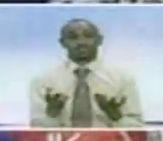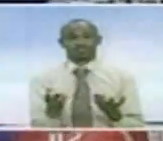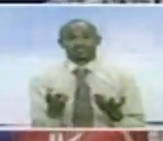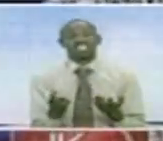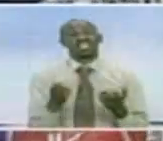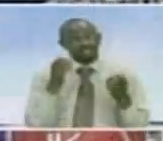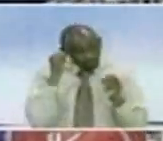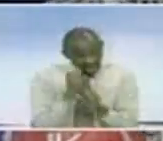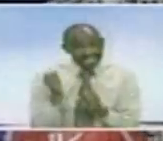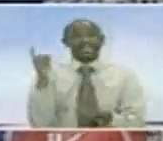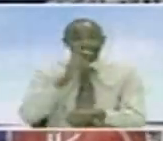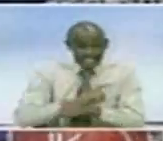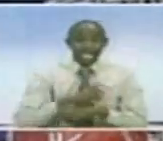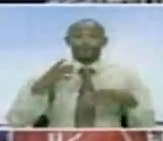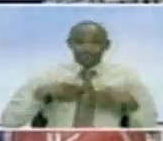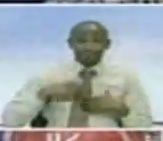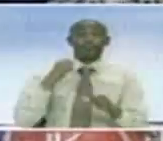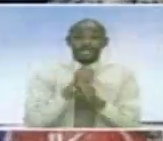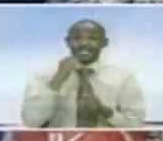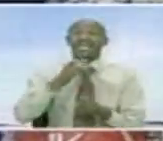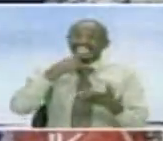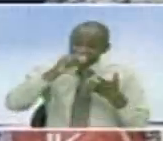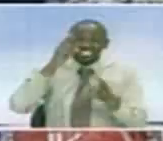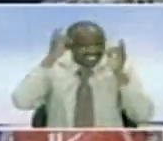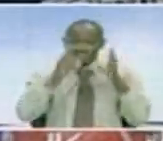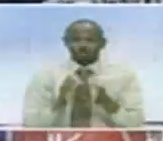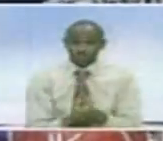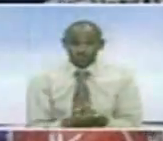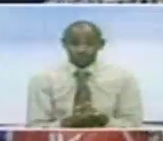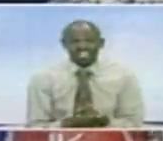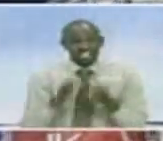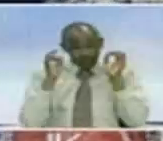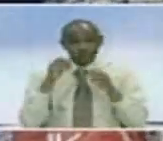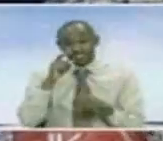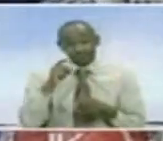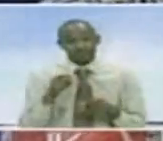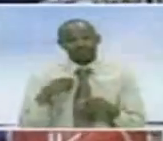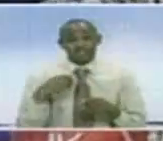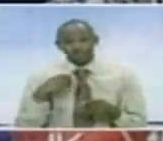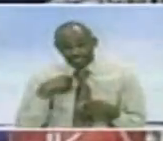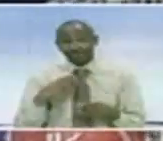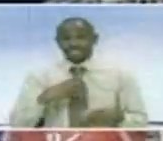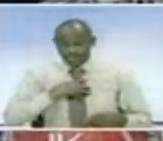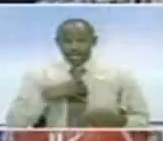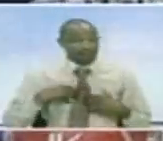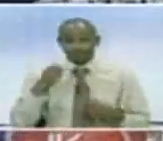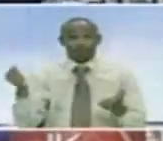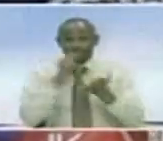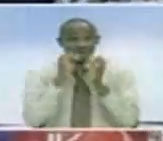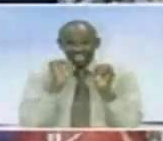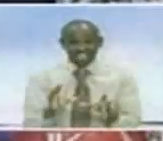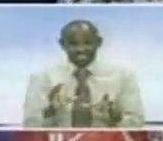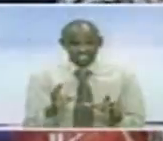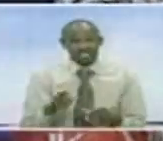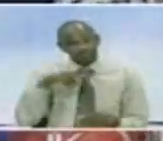a working day, let everybody make the right decision. If you don't have leave from your employer, and if